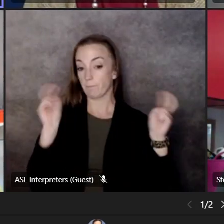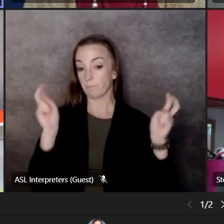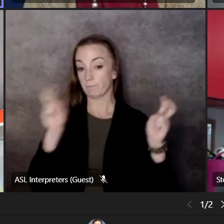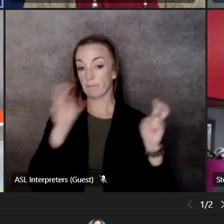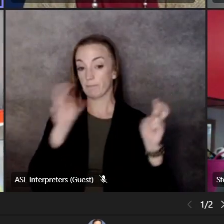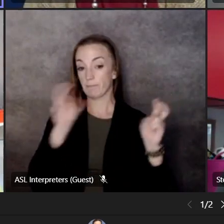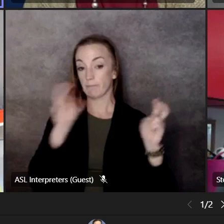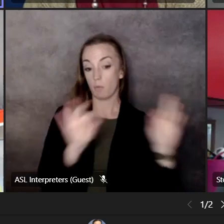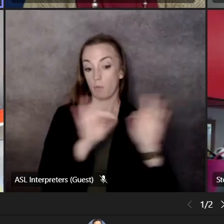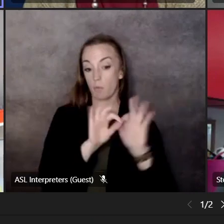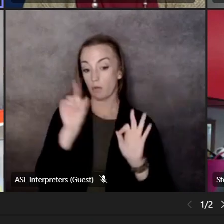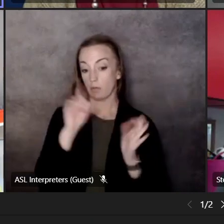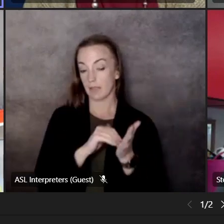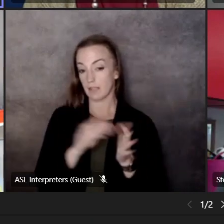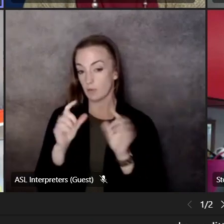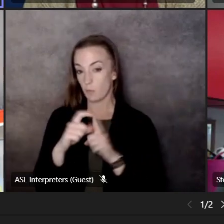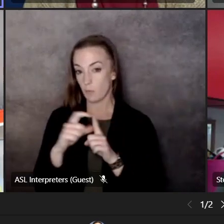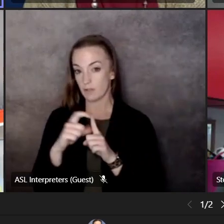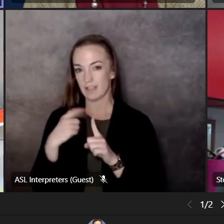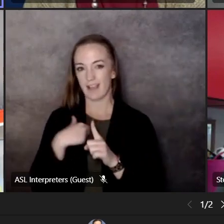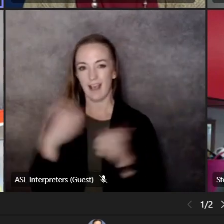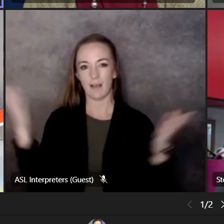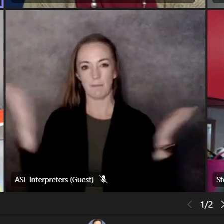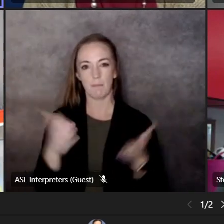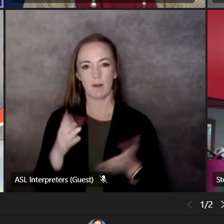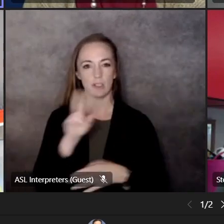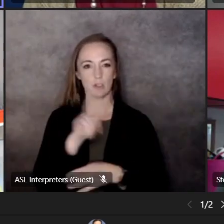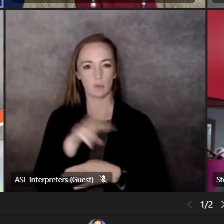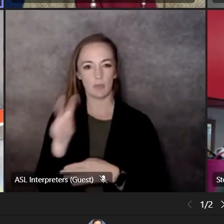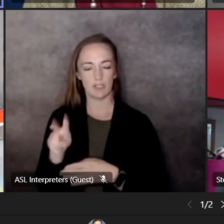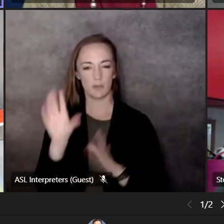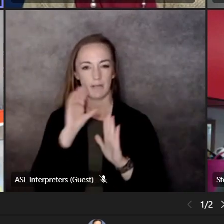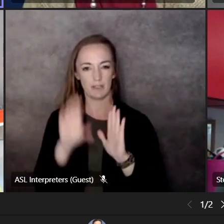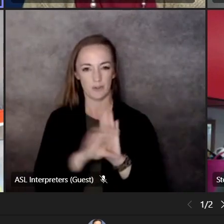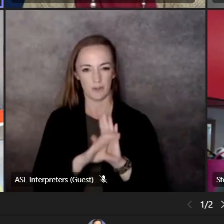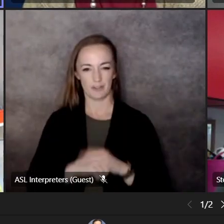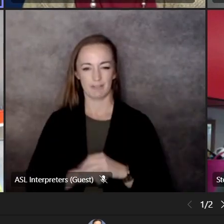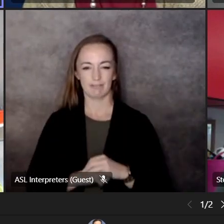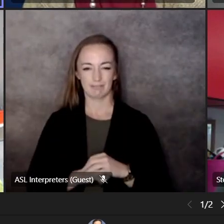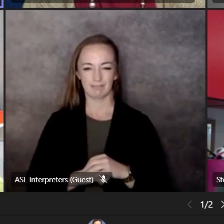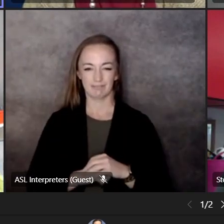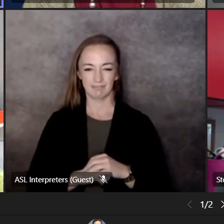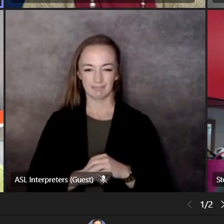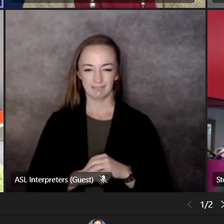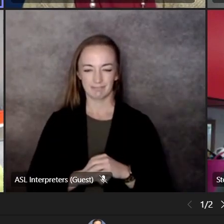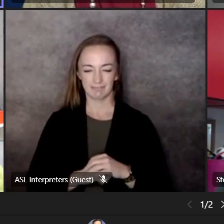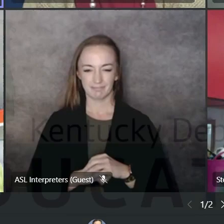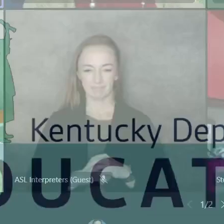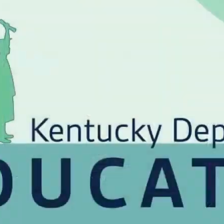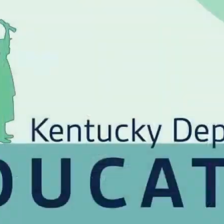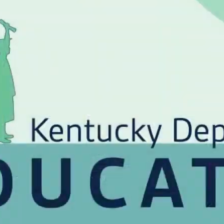words. I brought 22. No, if you would go ahead and share my PowerPoint.